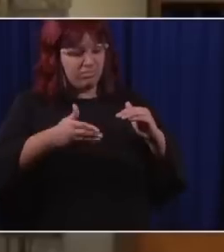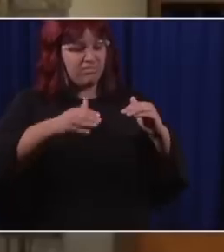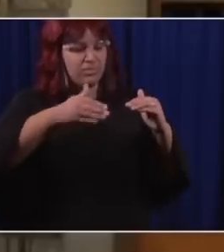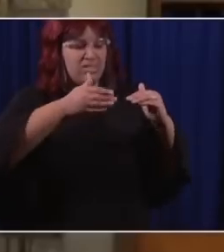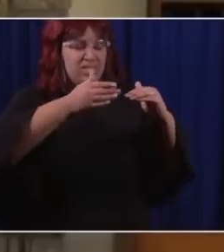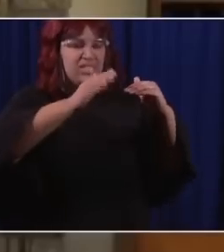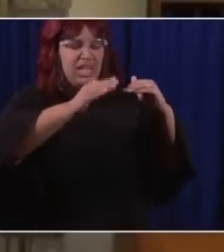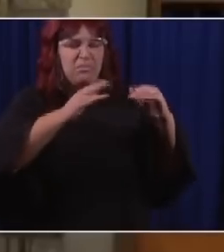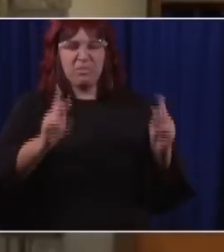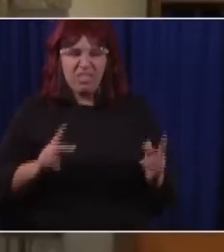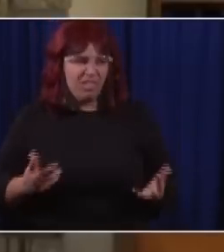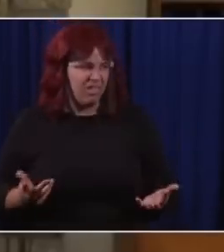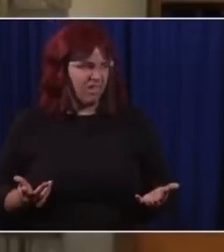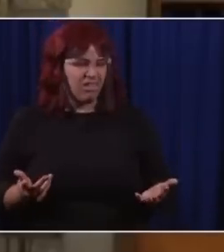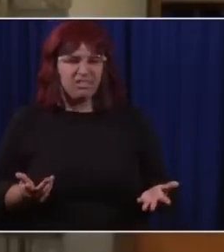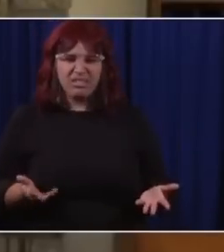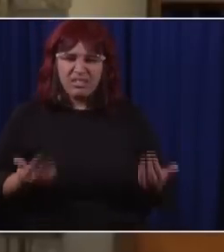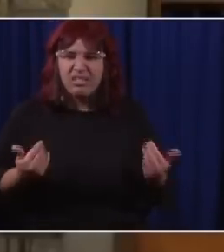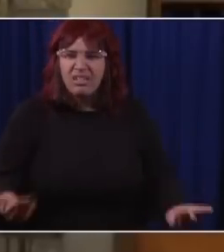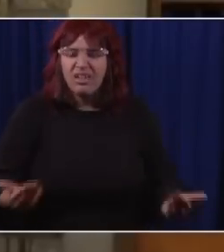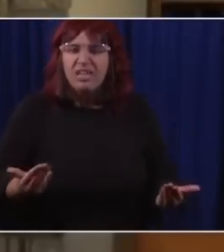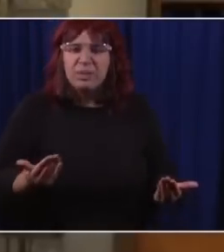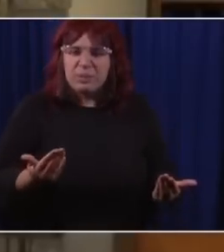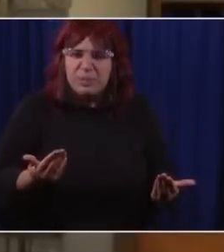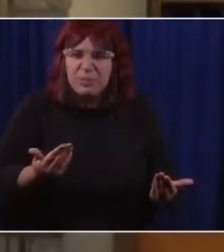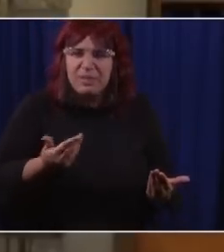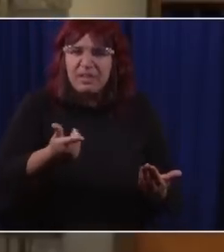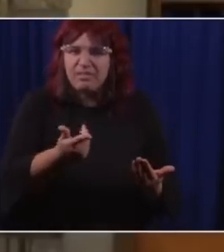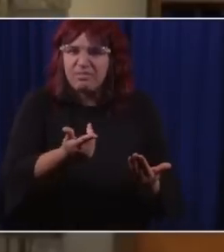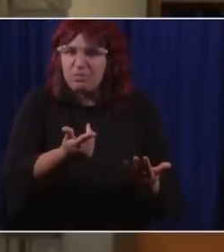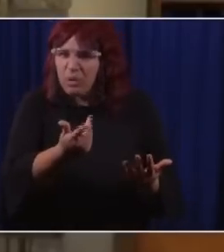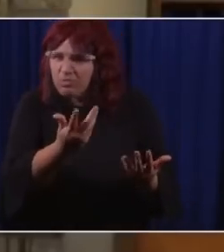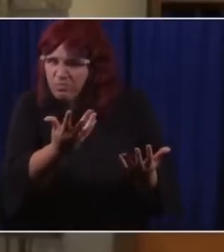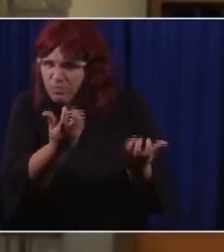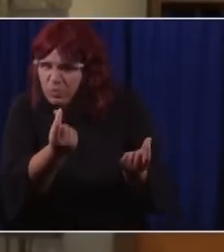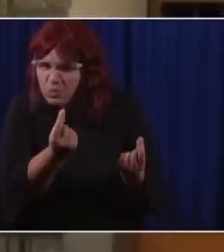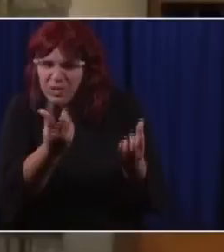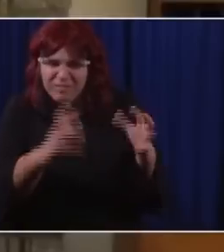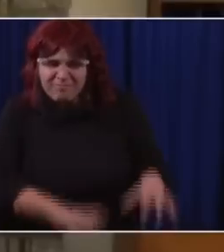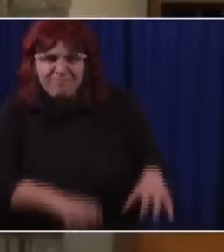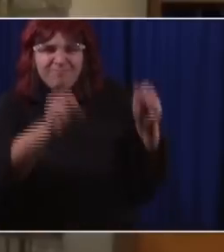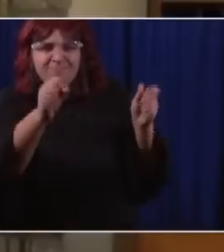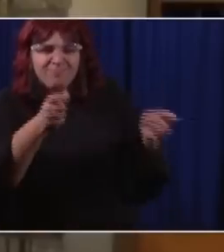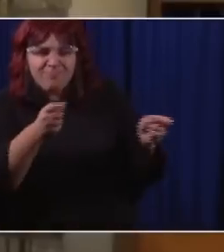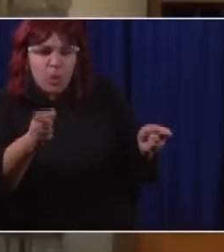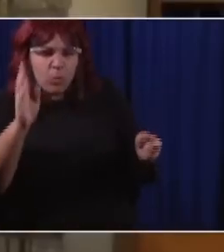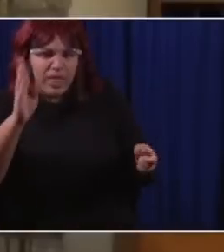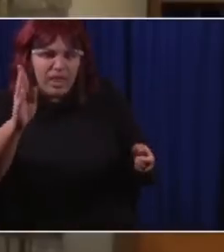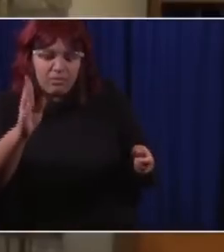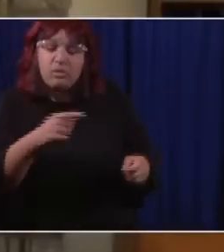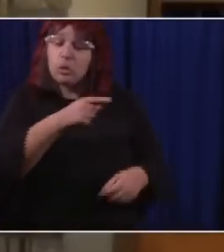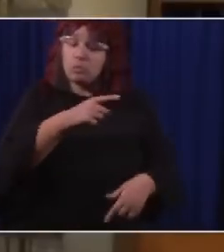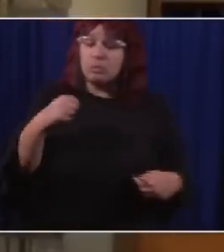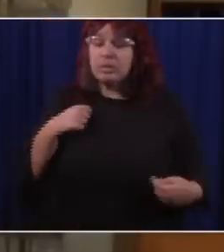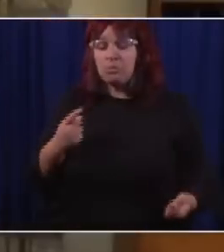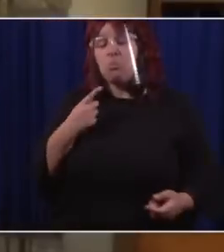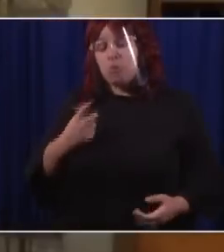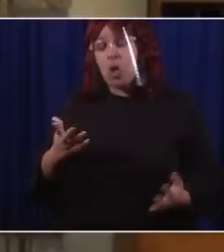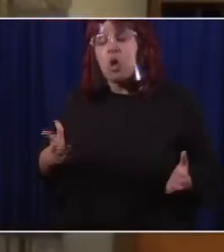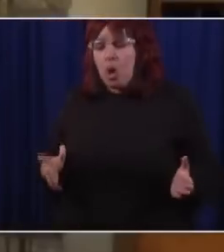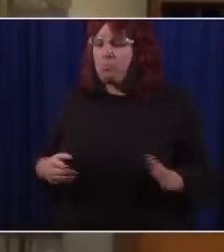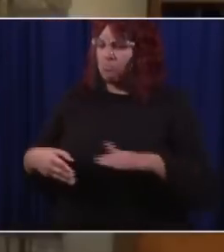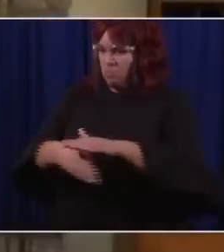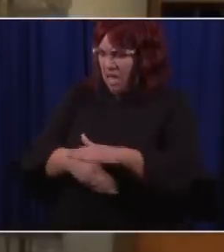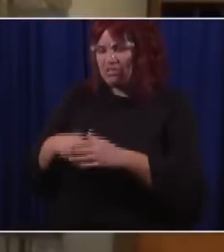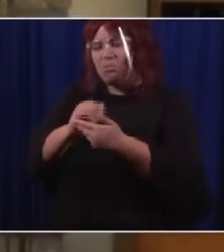of new closure or constraint on Ohio. You've said that people just need to do the basics. Now we're consistently seeing record-breaking cases,